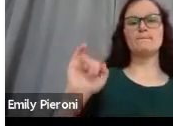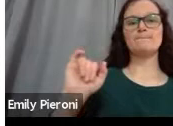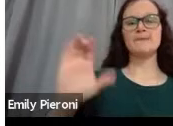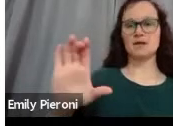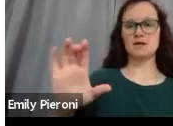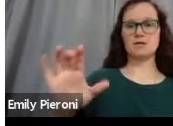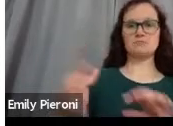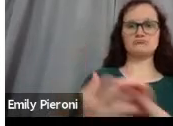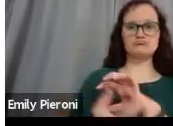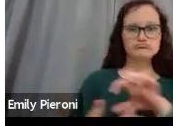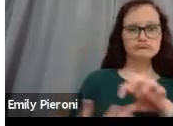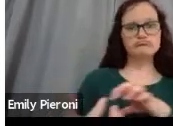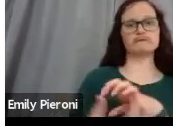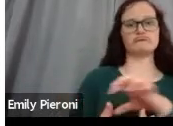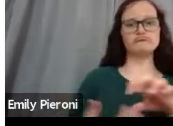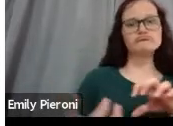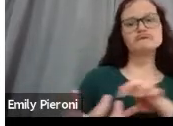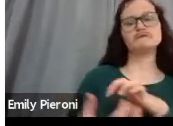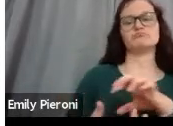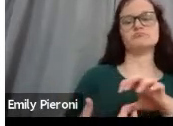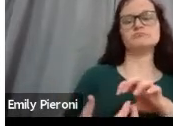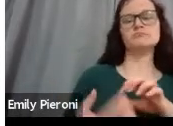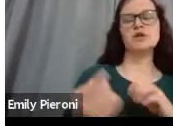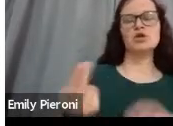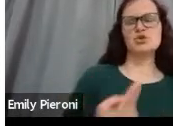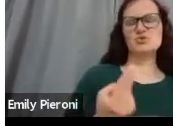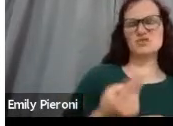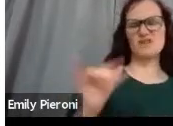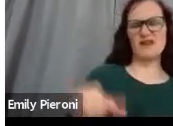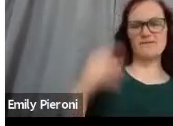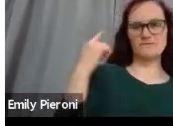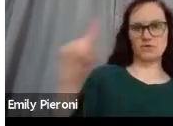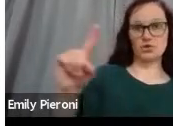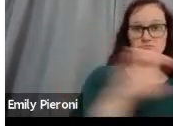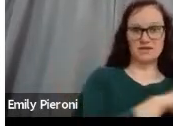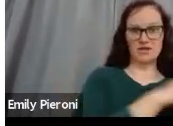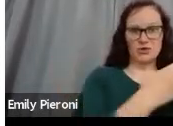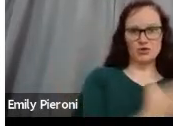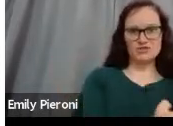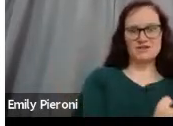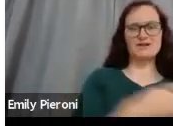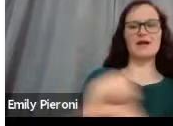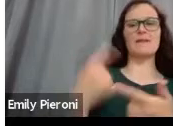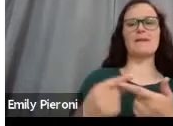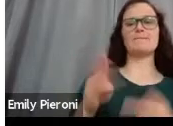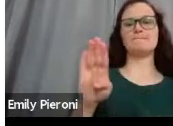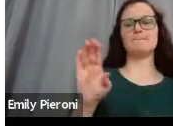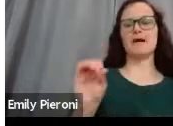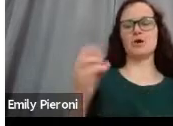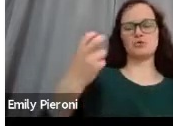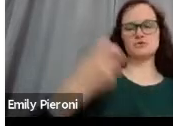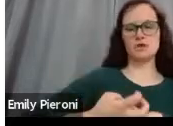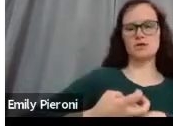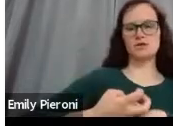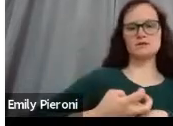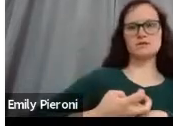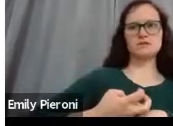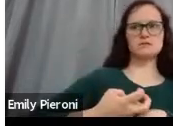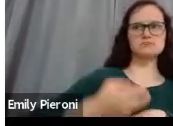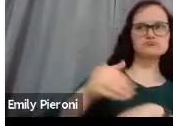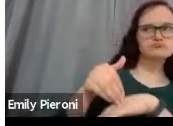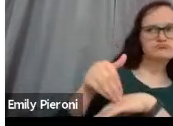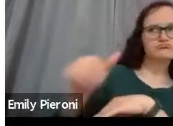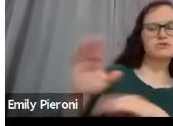recycled, used for energy, and then the composted biosolids can be reused and recycled to